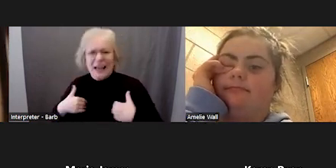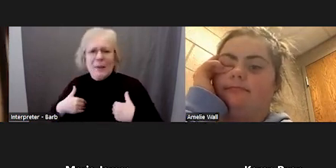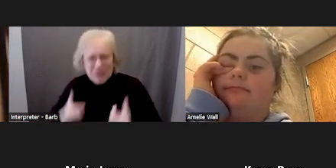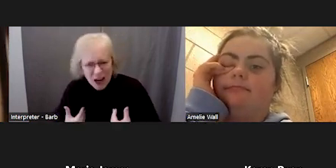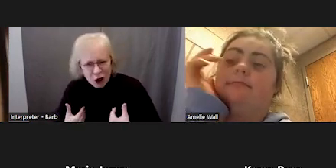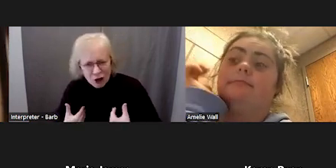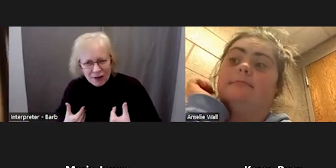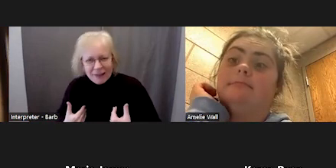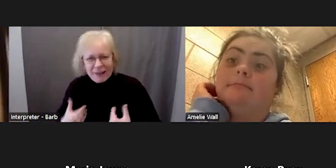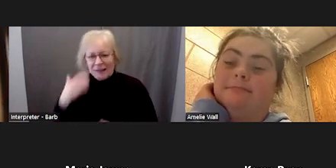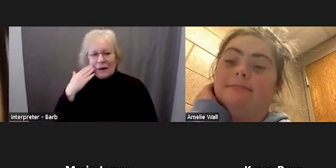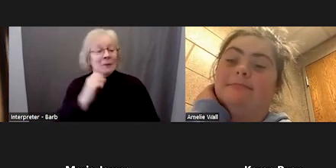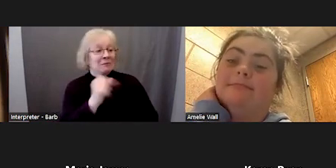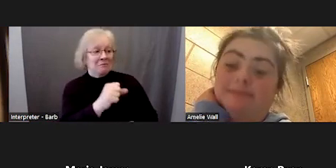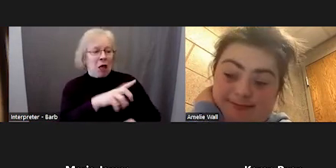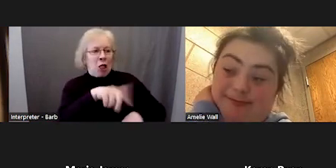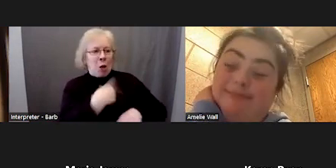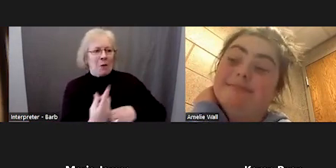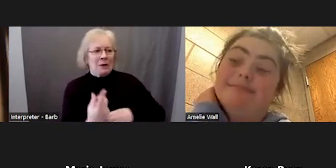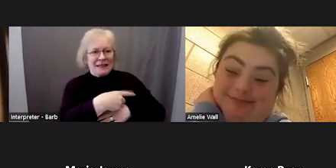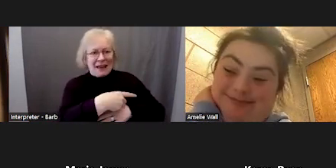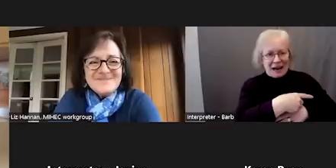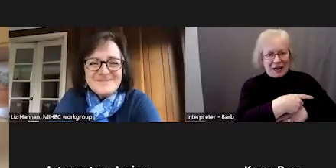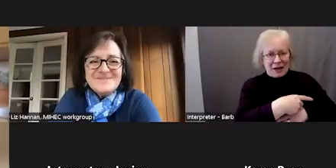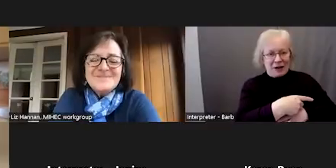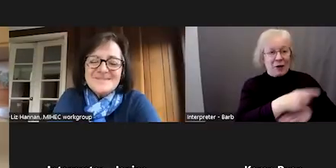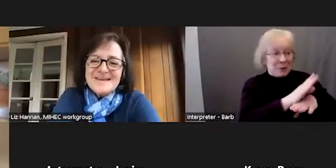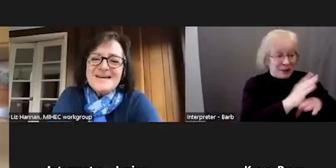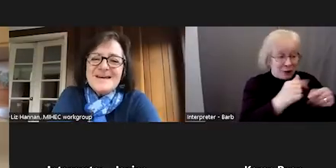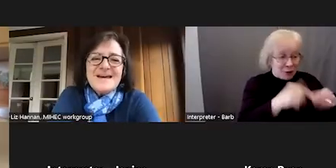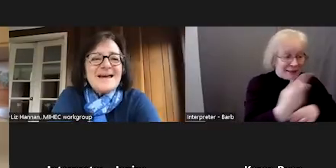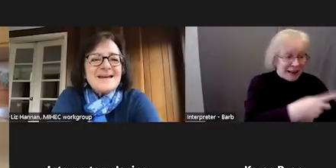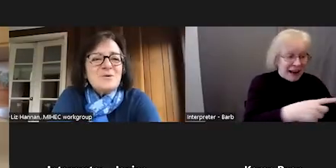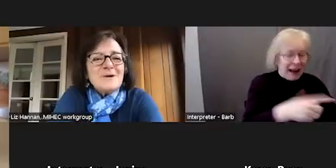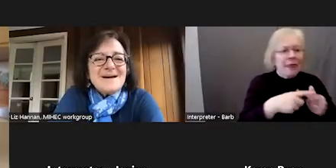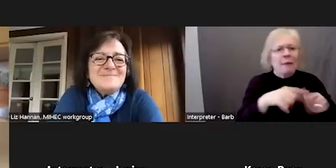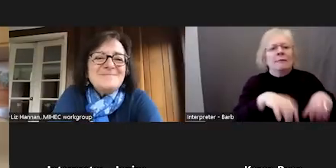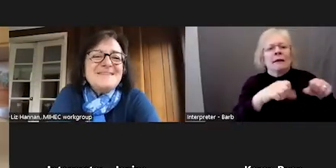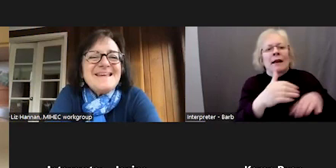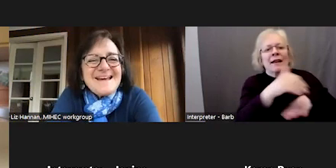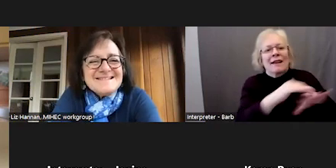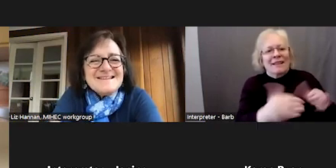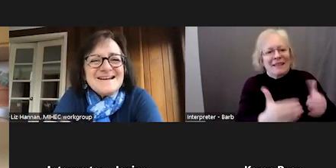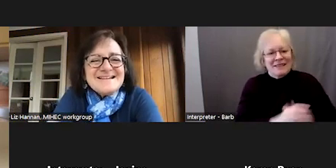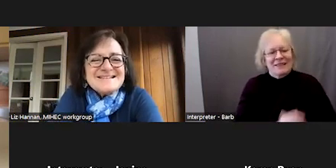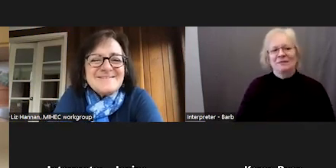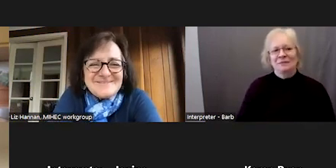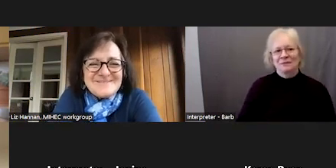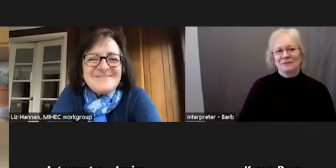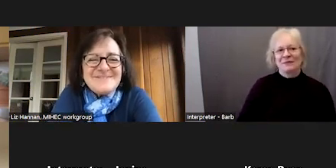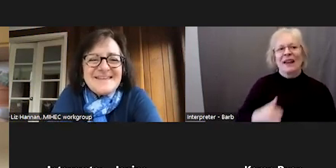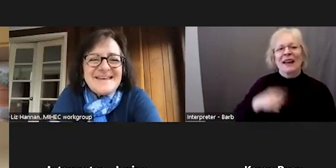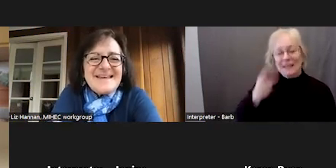it? And taking a night class on top of your day. Yep. Mm-hmm. And Maria, I see your hand is up.